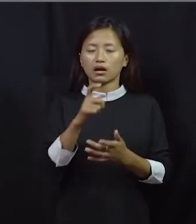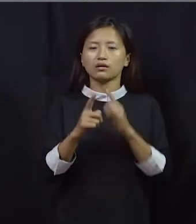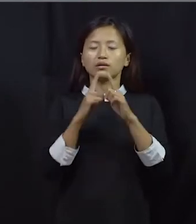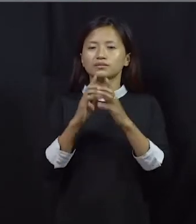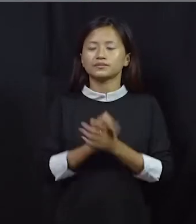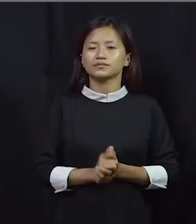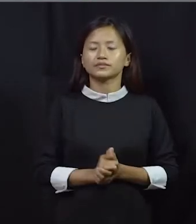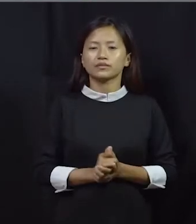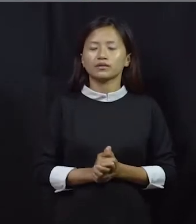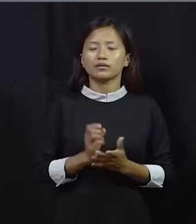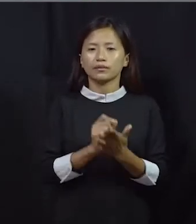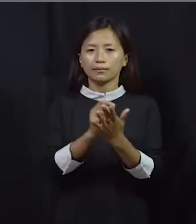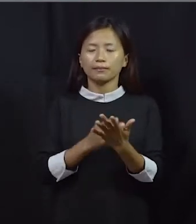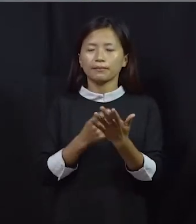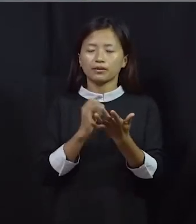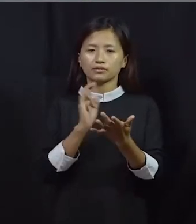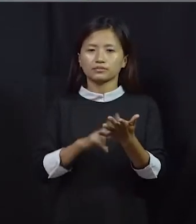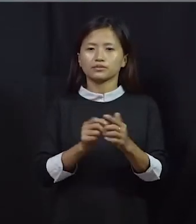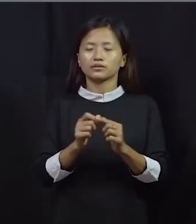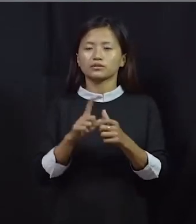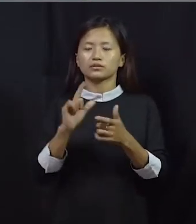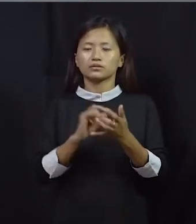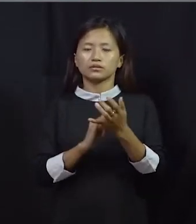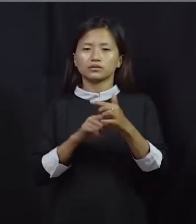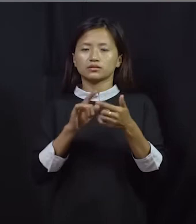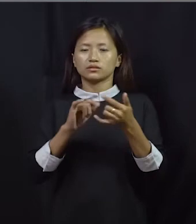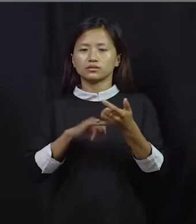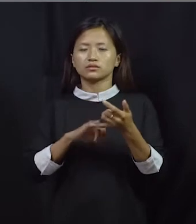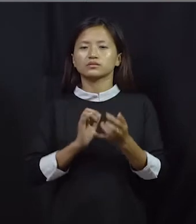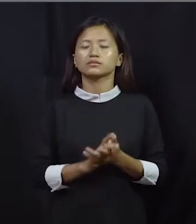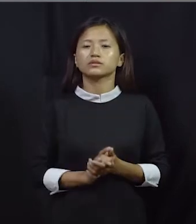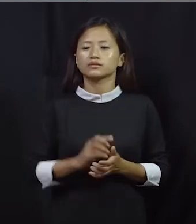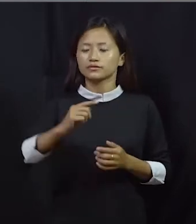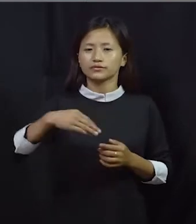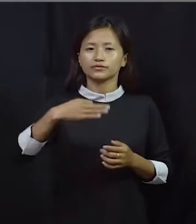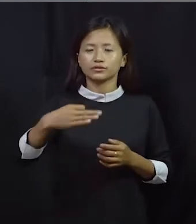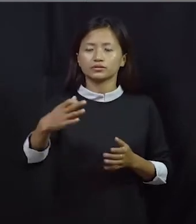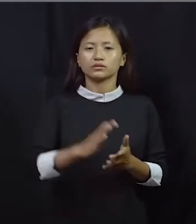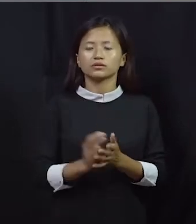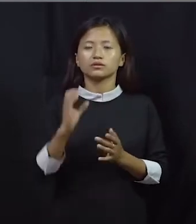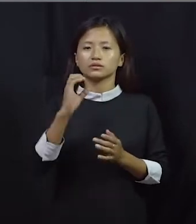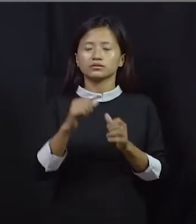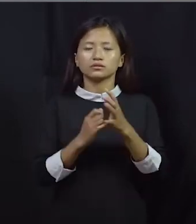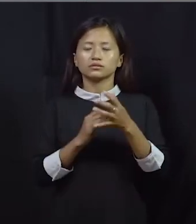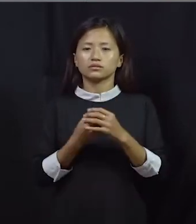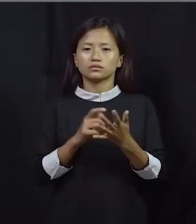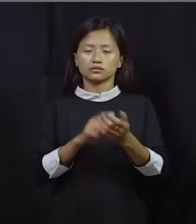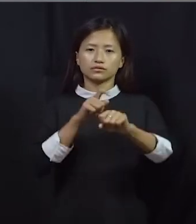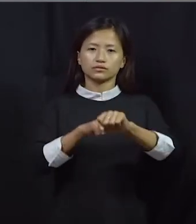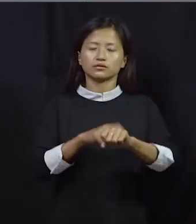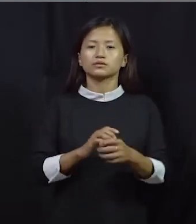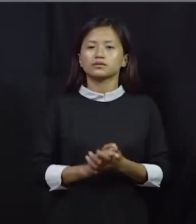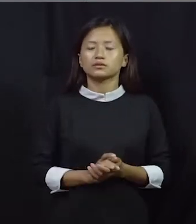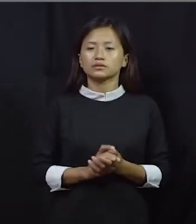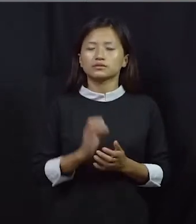implied. So there should be a clear-cut agreement so that in future course of time, in